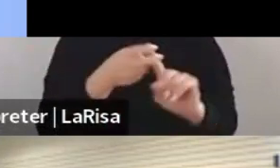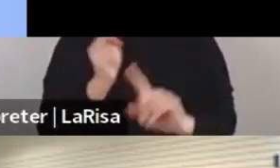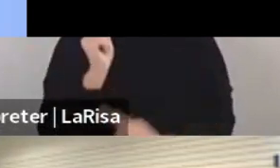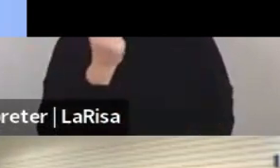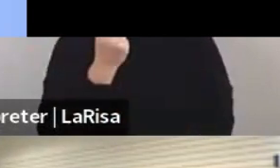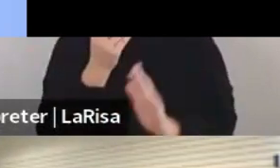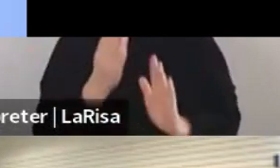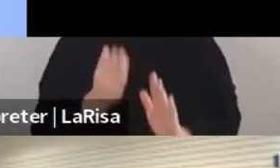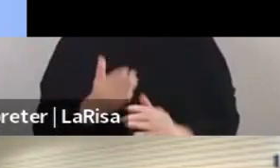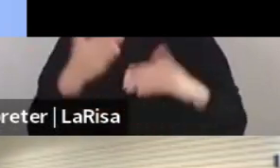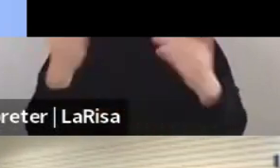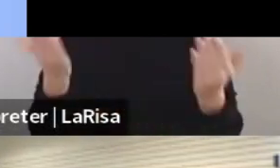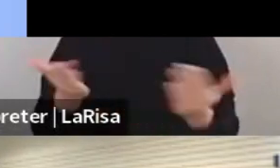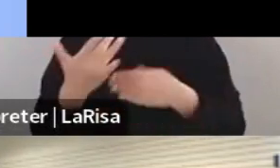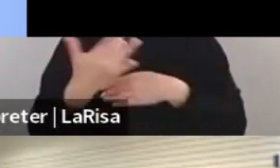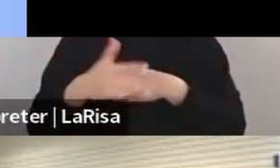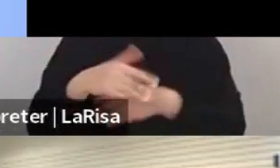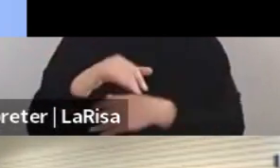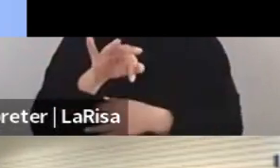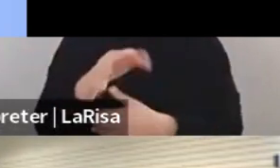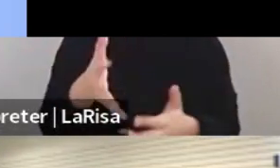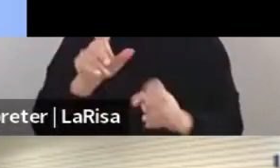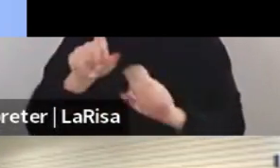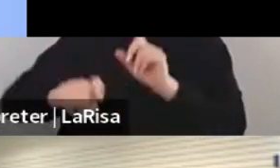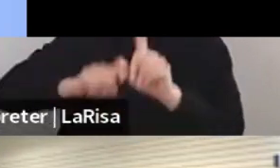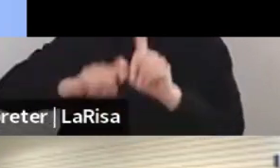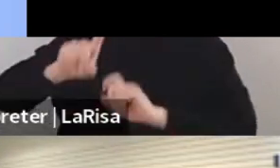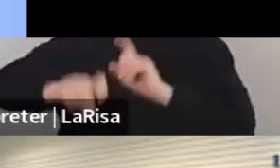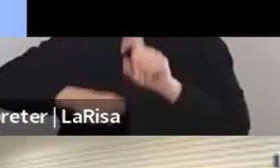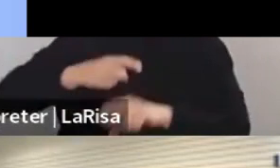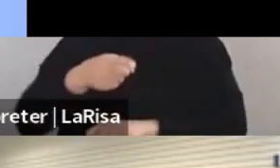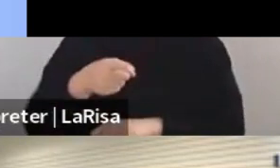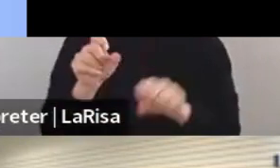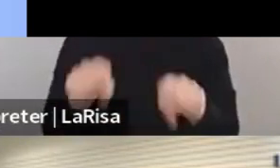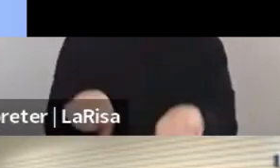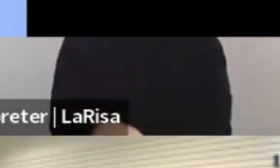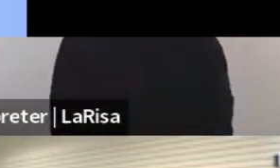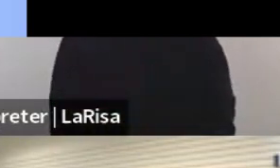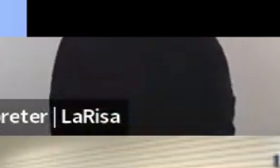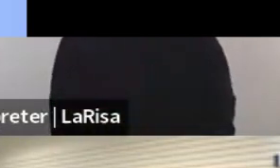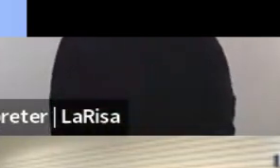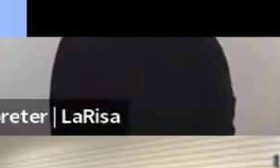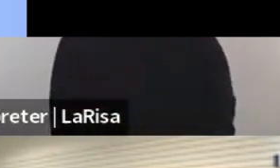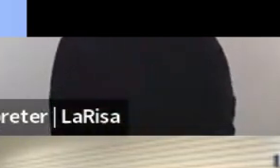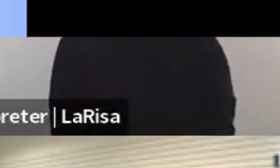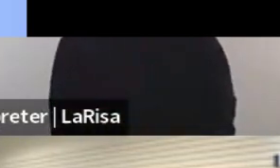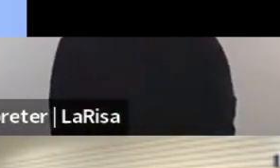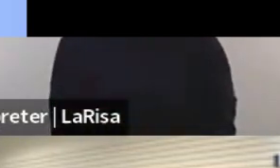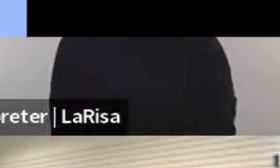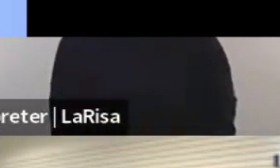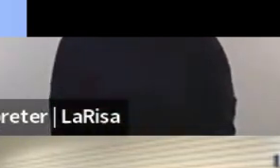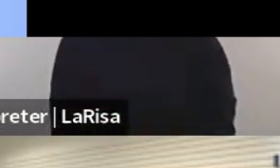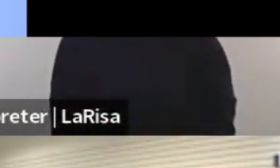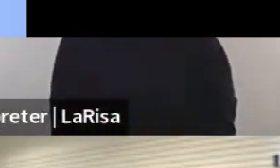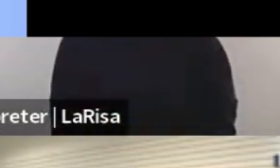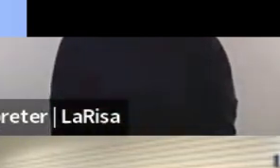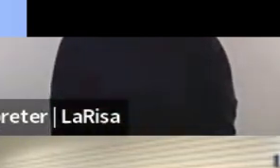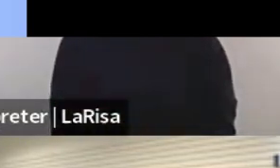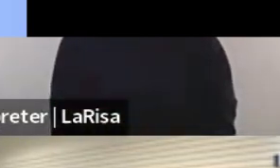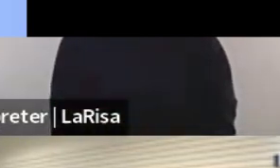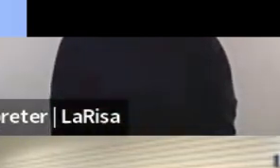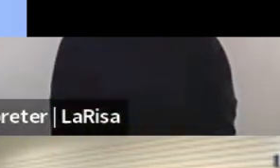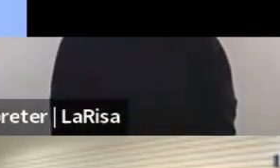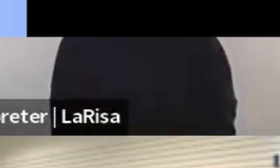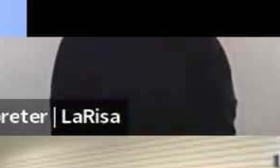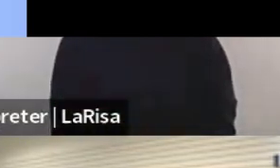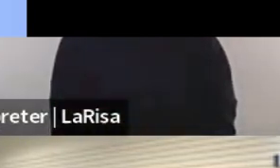perspective. And so we wanted to make sure that we brought a nutritionist in this time. And so if you have questions, you'll be able to ask